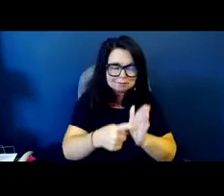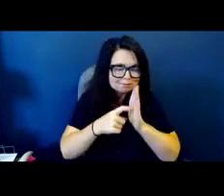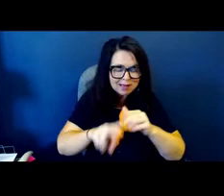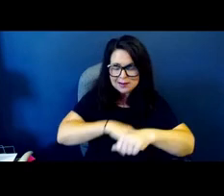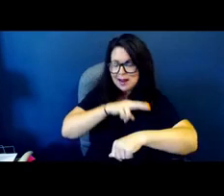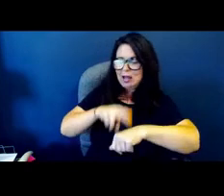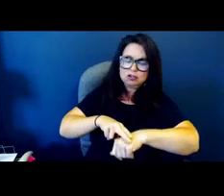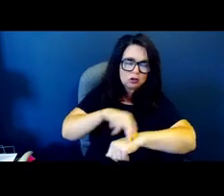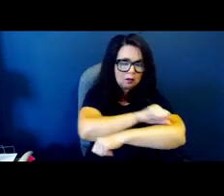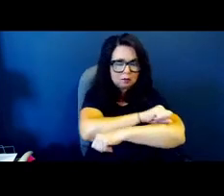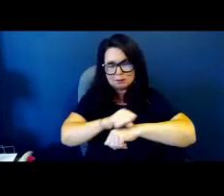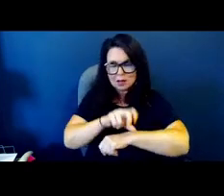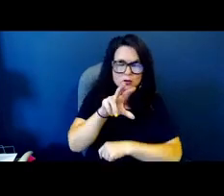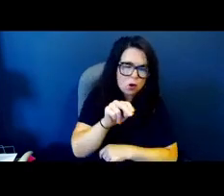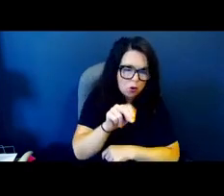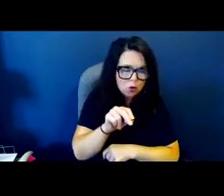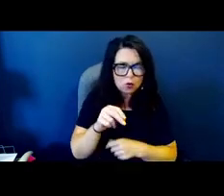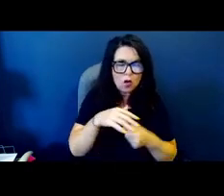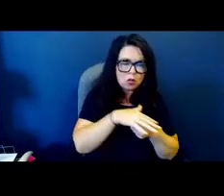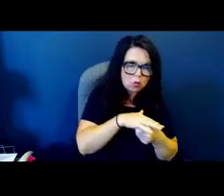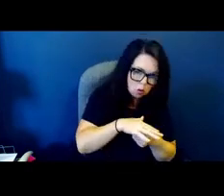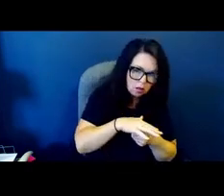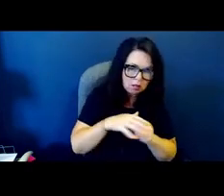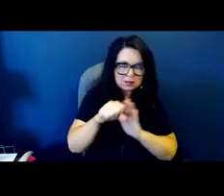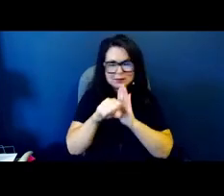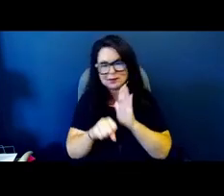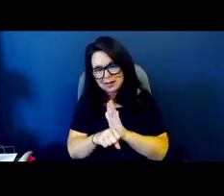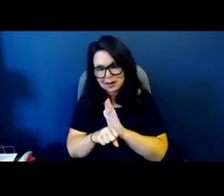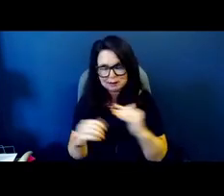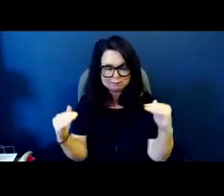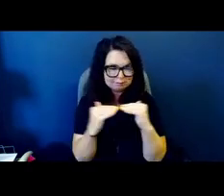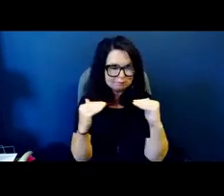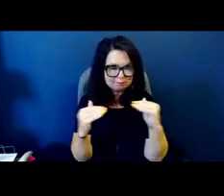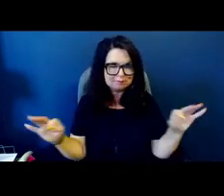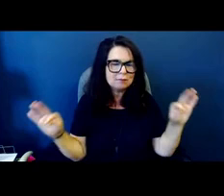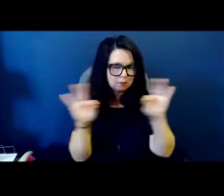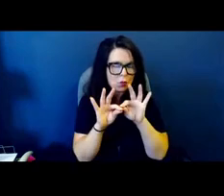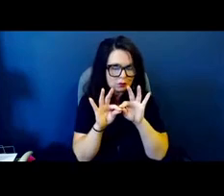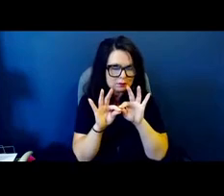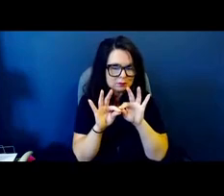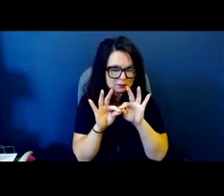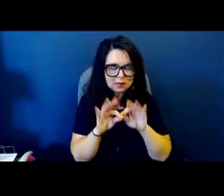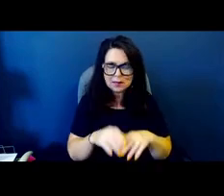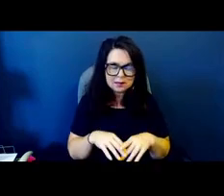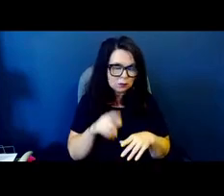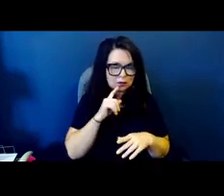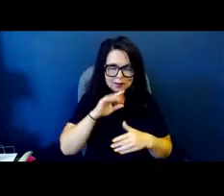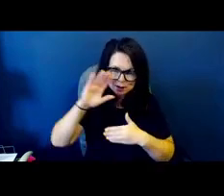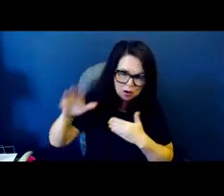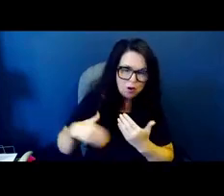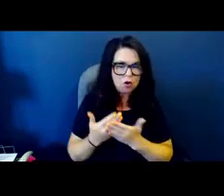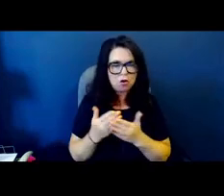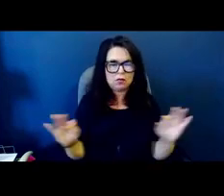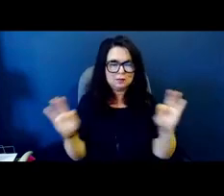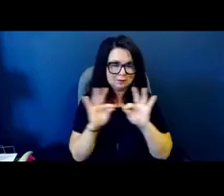Local politics, state politics are as significant as our national politics. And so all of them matter. So Anastasia, this